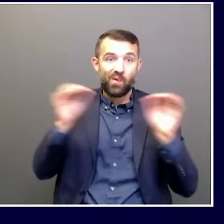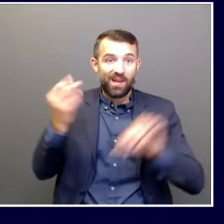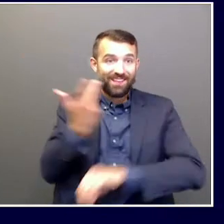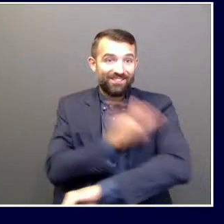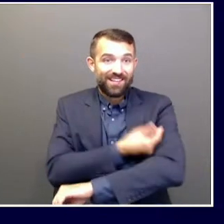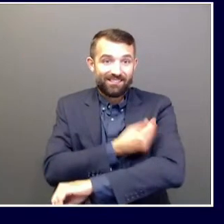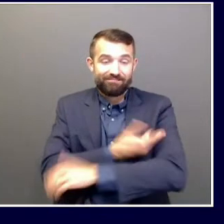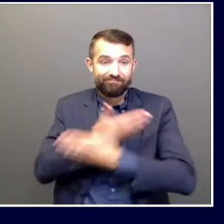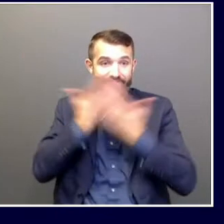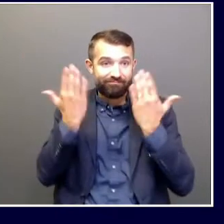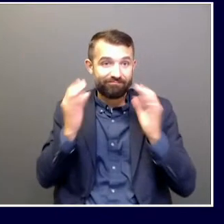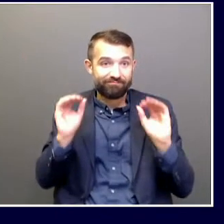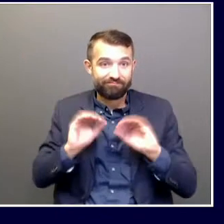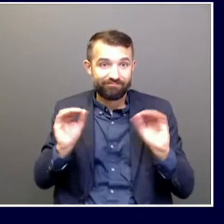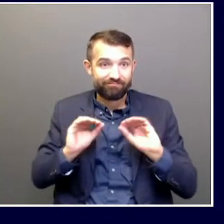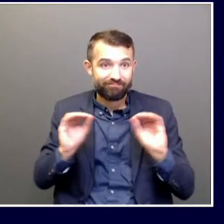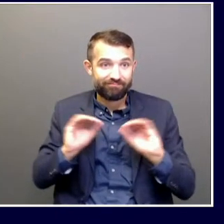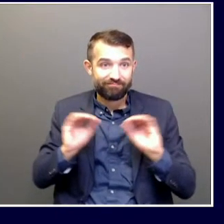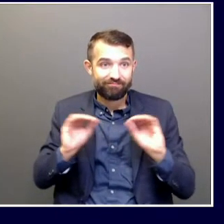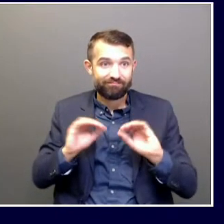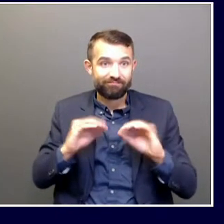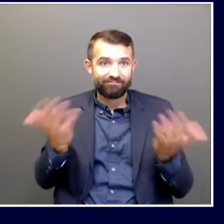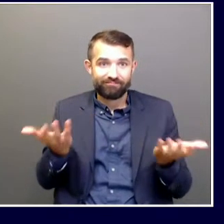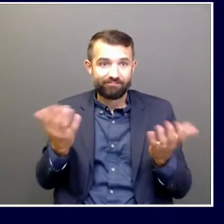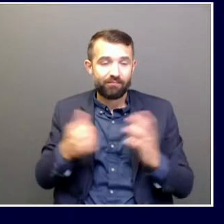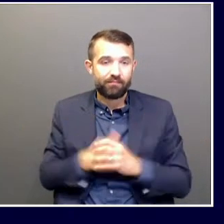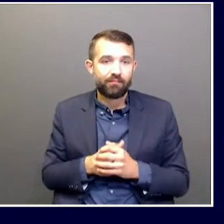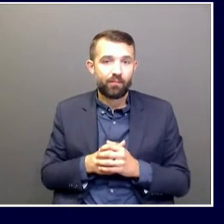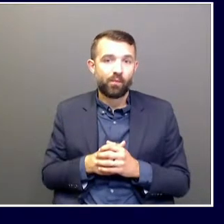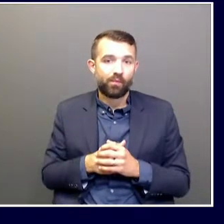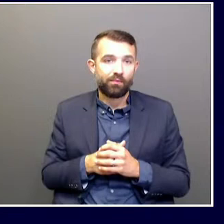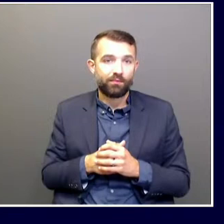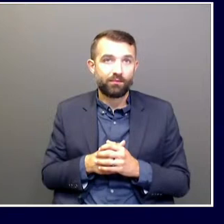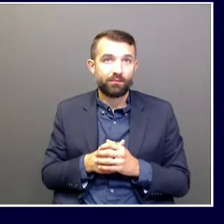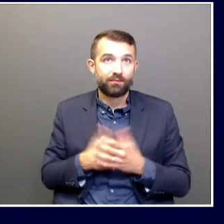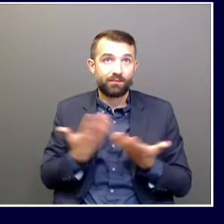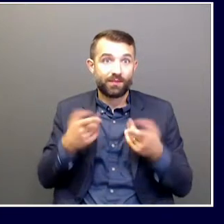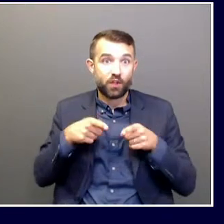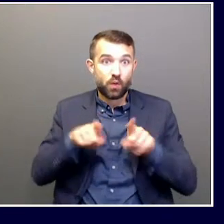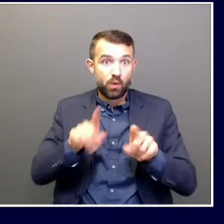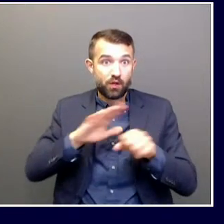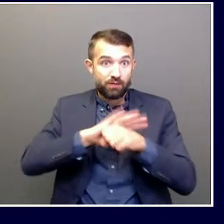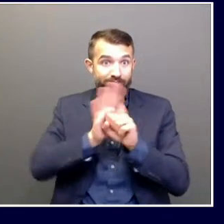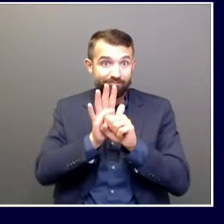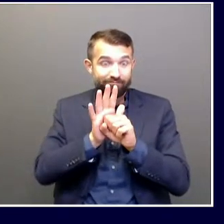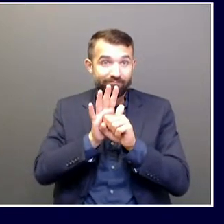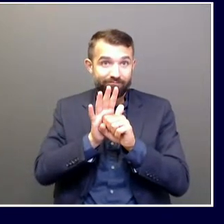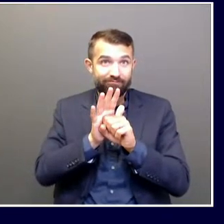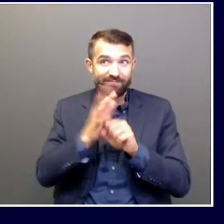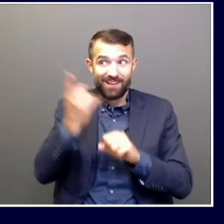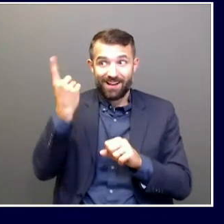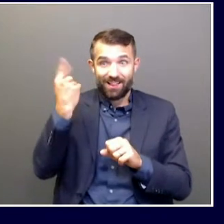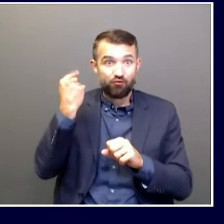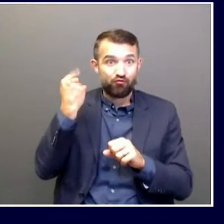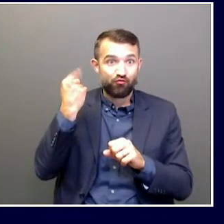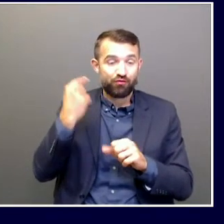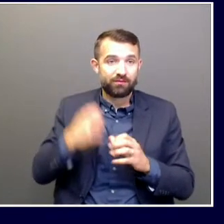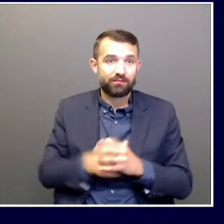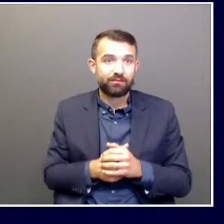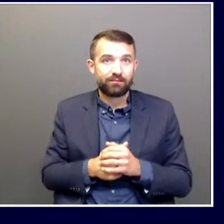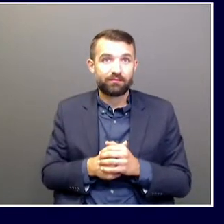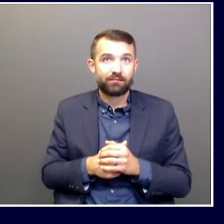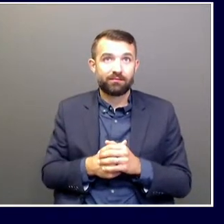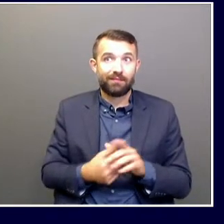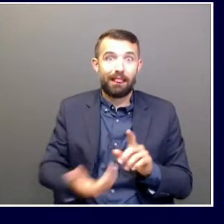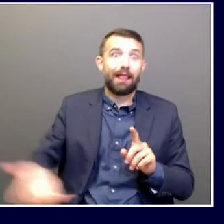And you know what we did during the height of the pandemic a year ago and a year ago last summer, what we did to keep